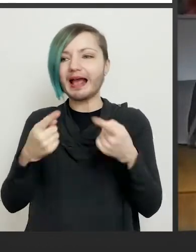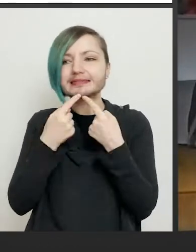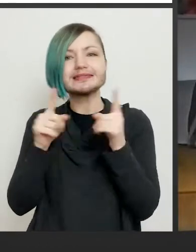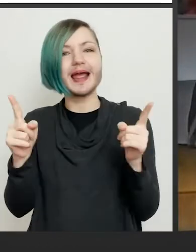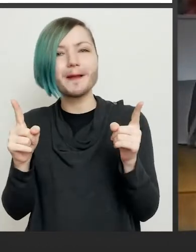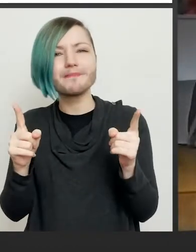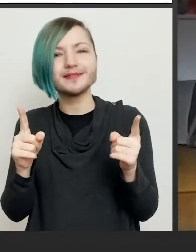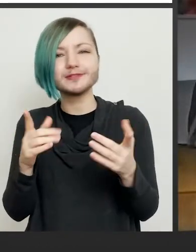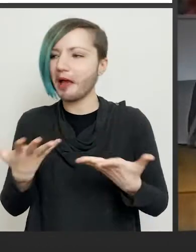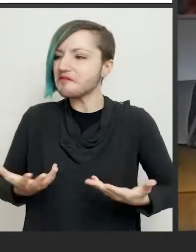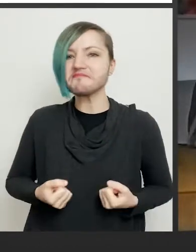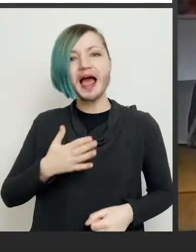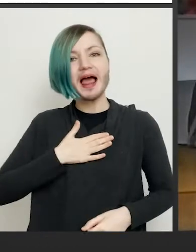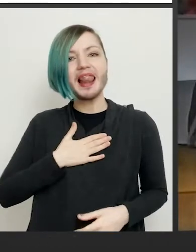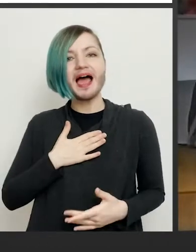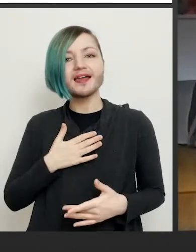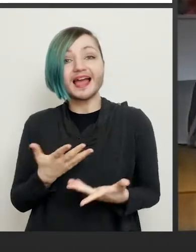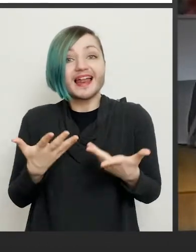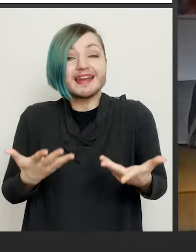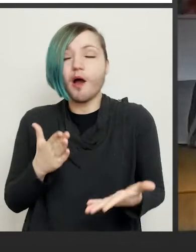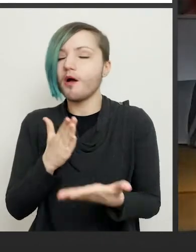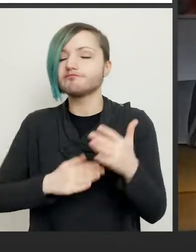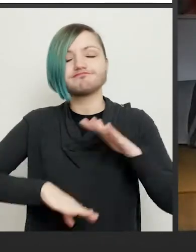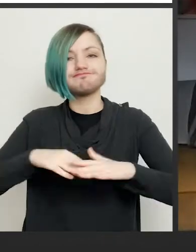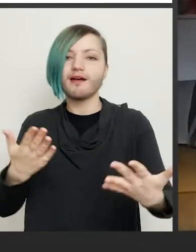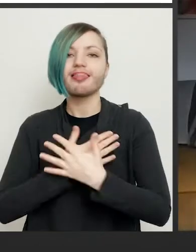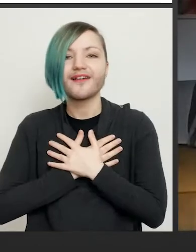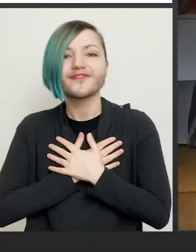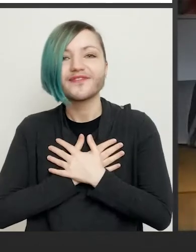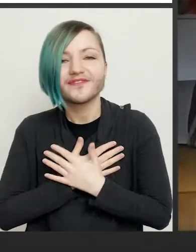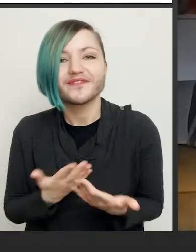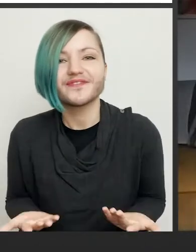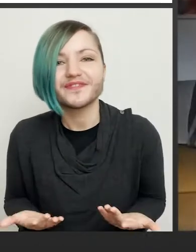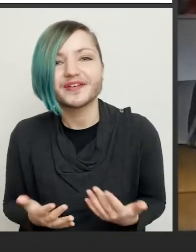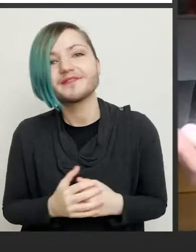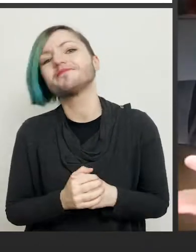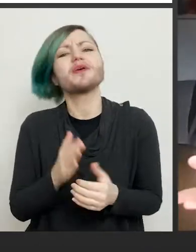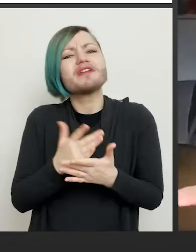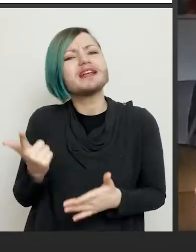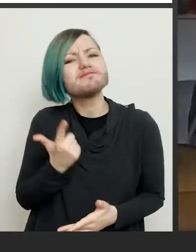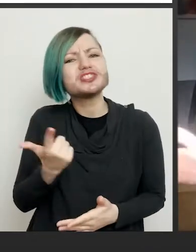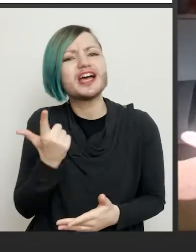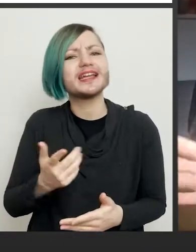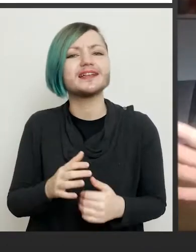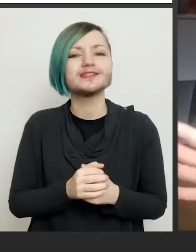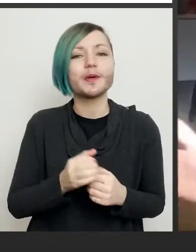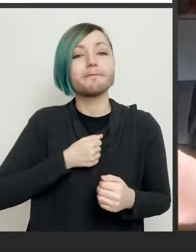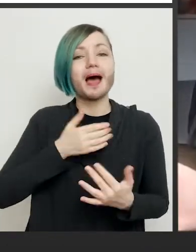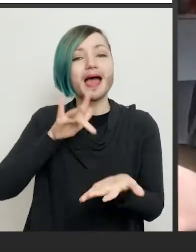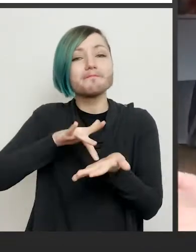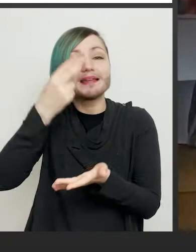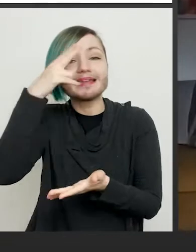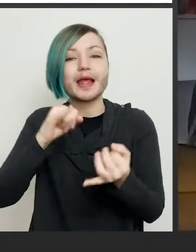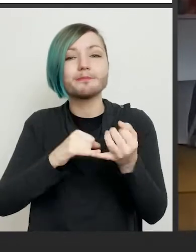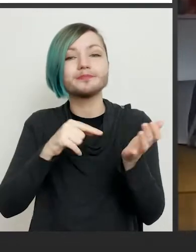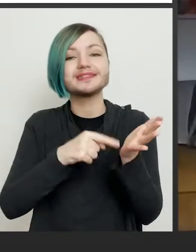think. So I ended up choosing it, and now I love it. So, it's a bit of a bit of a journey. And then my second name, Stefania,